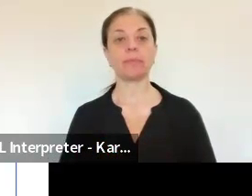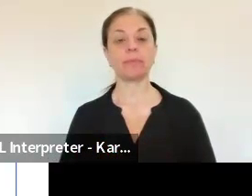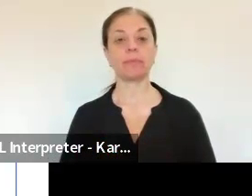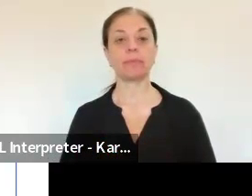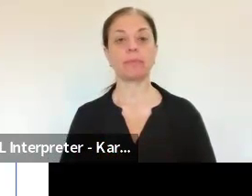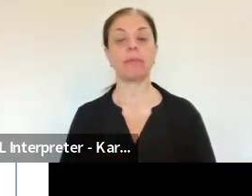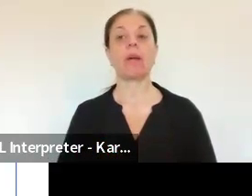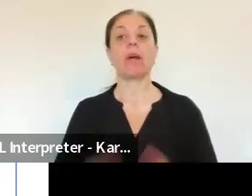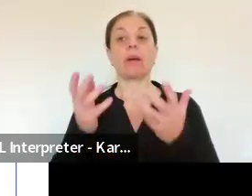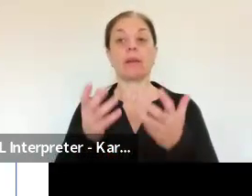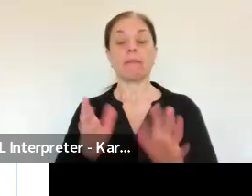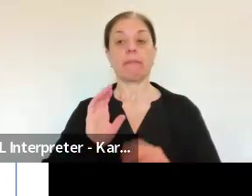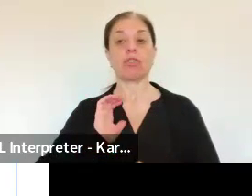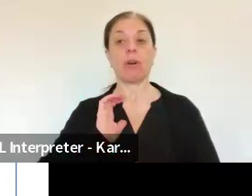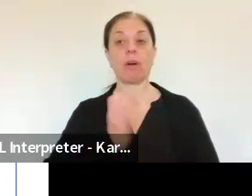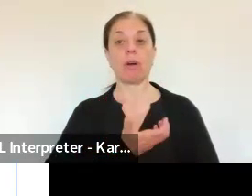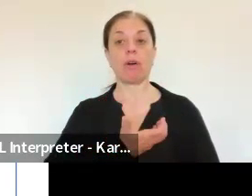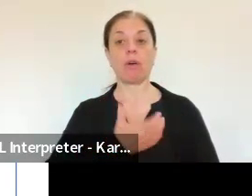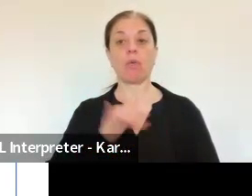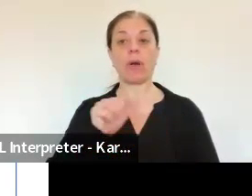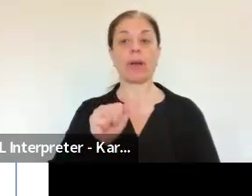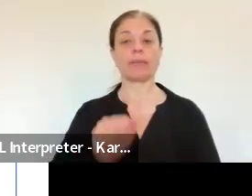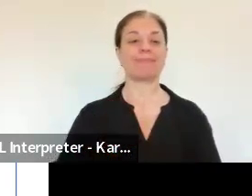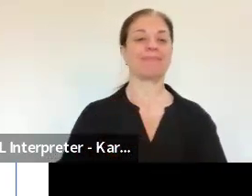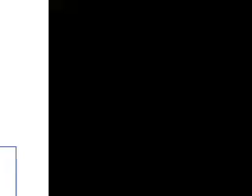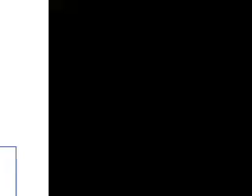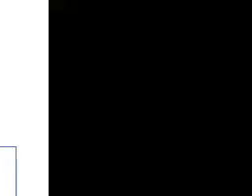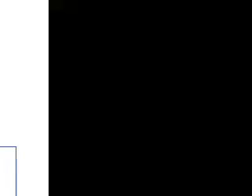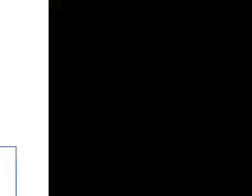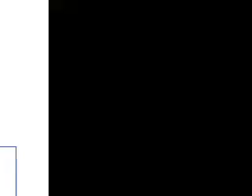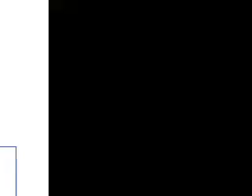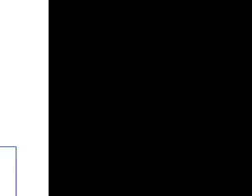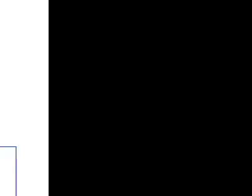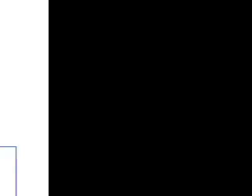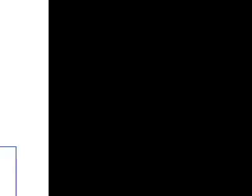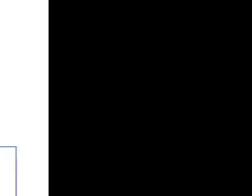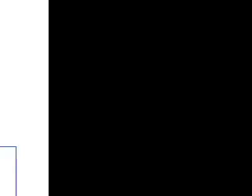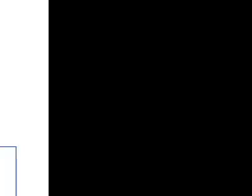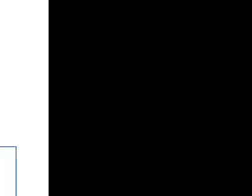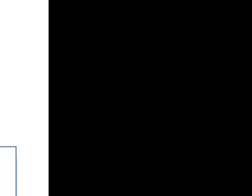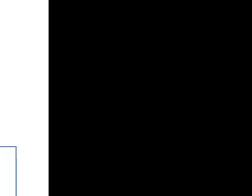Okay, and to finish up the YA section, here are some titles that are going into paperback this spring.